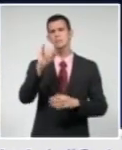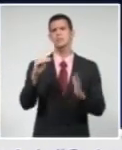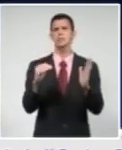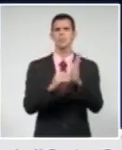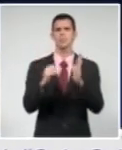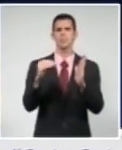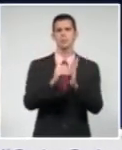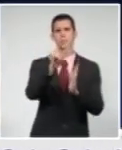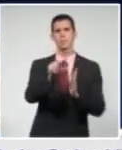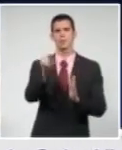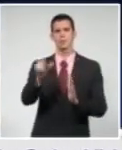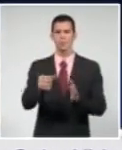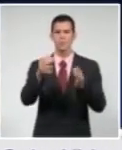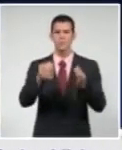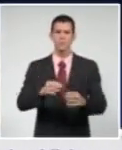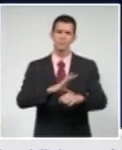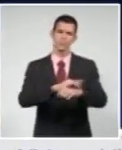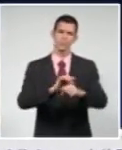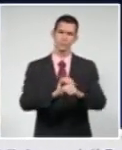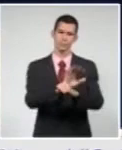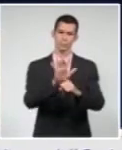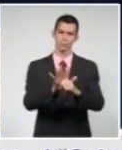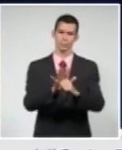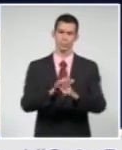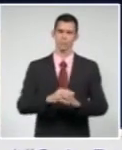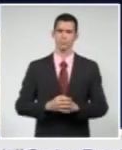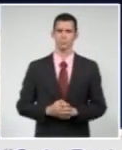5,917,439 confirmed cases and